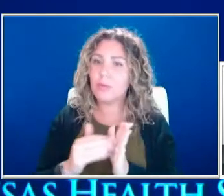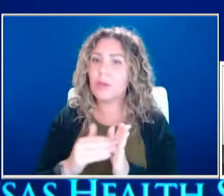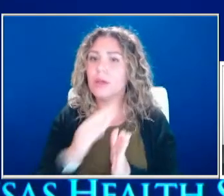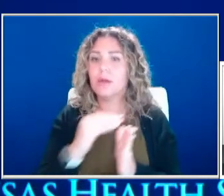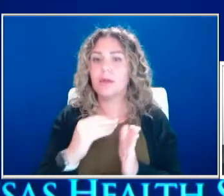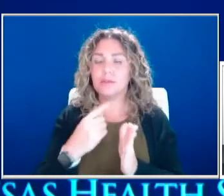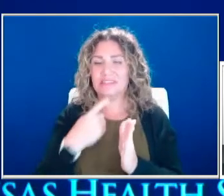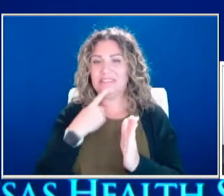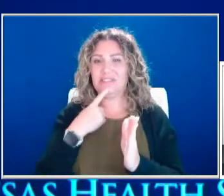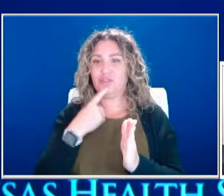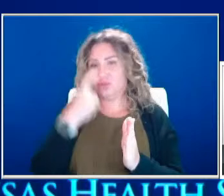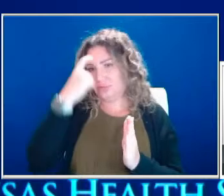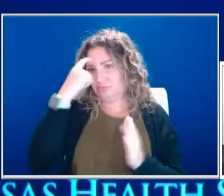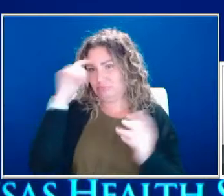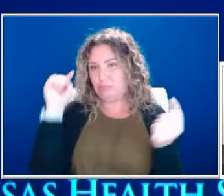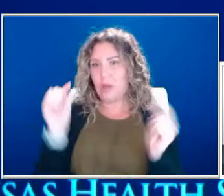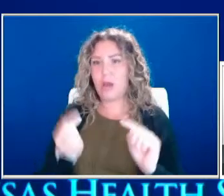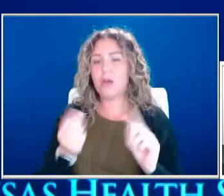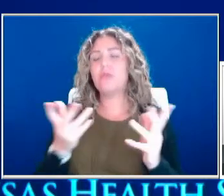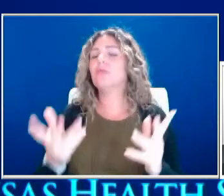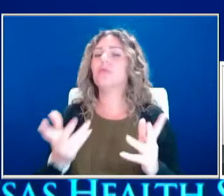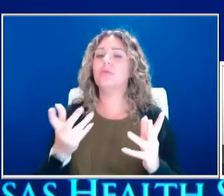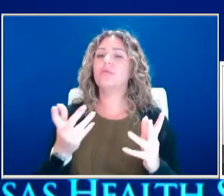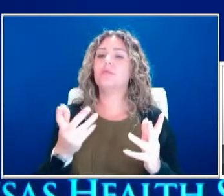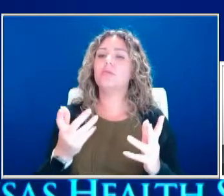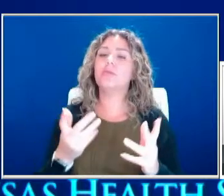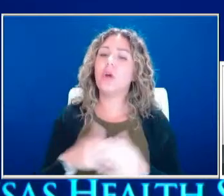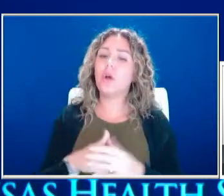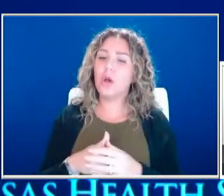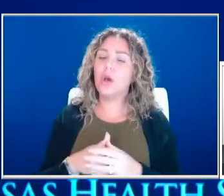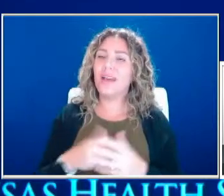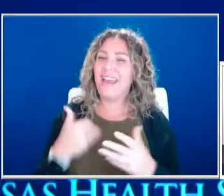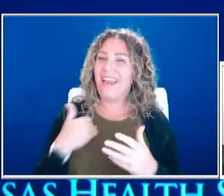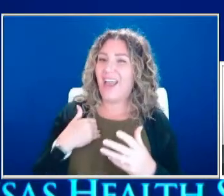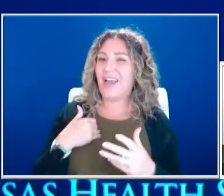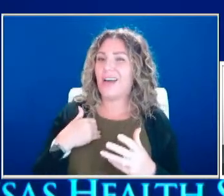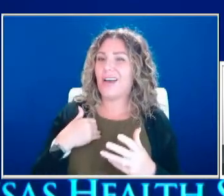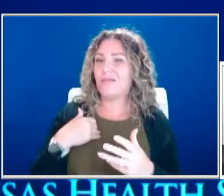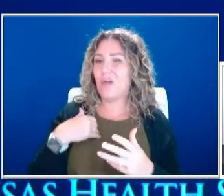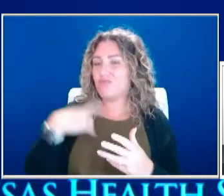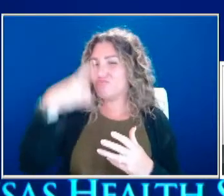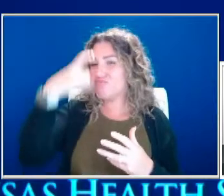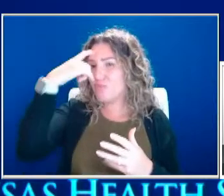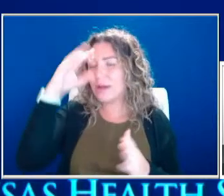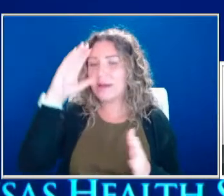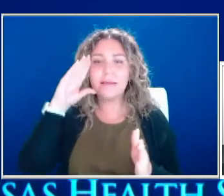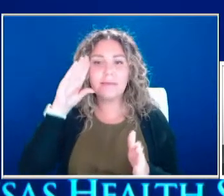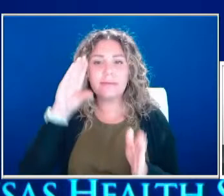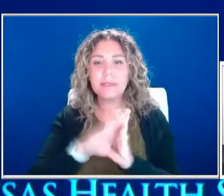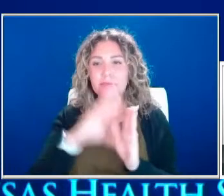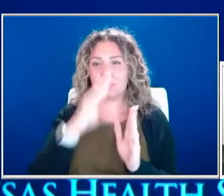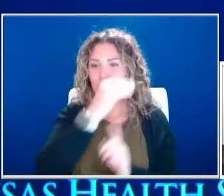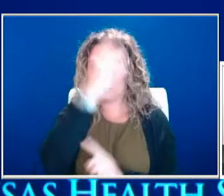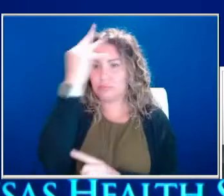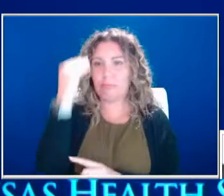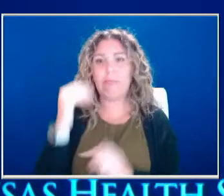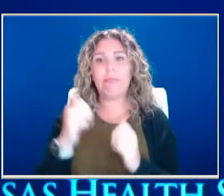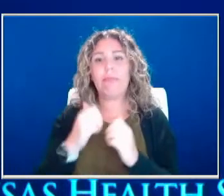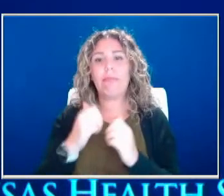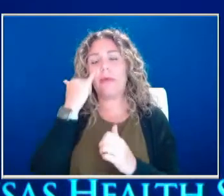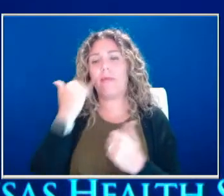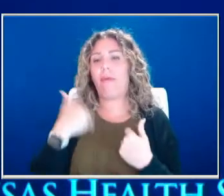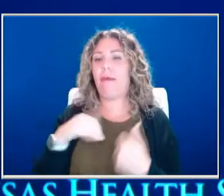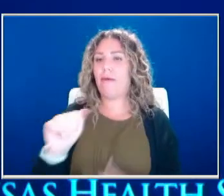migraines will have at some point in time brain imaging, and that imaging will disclose the presence of an AVM if there were one. So I would say that